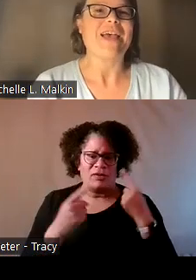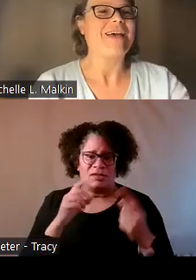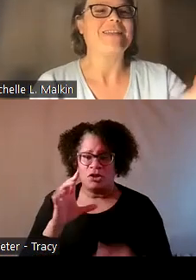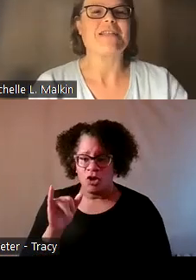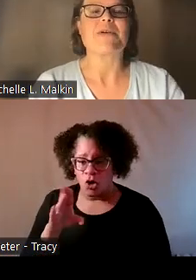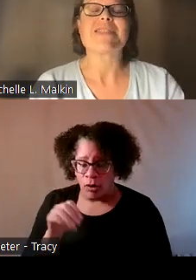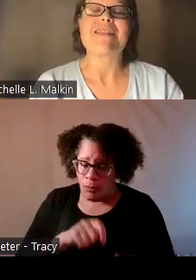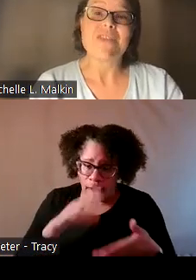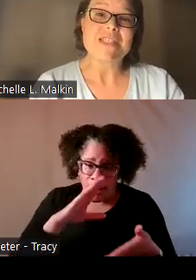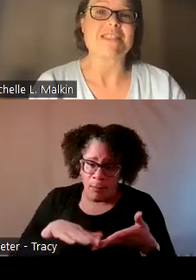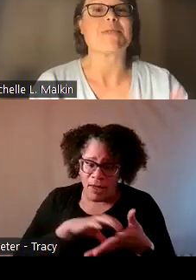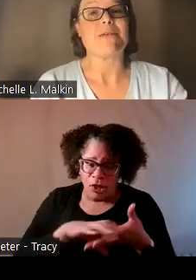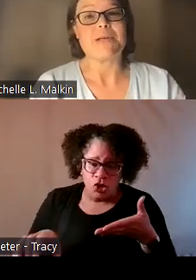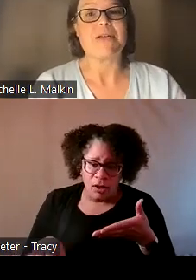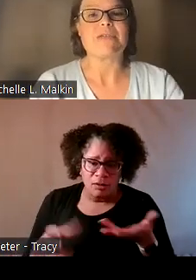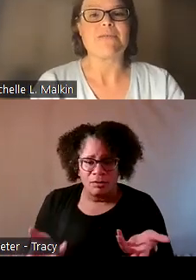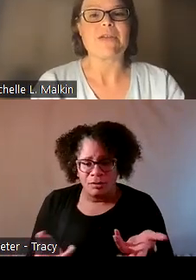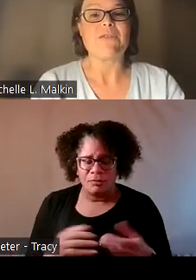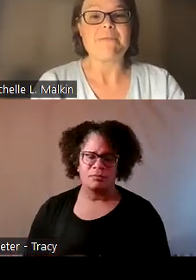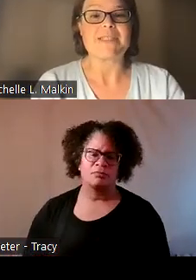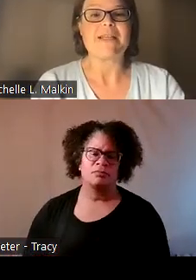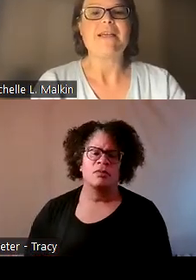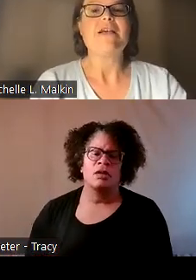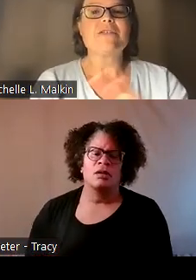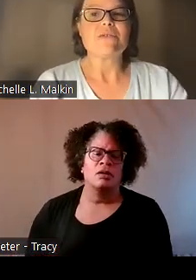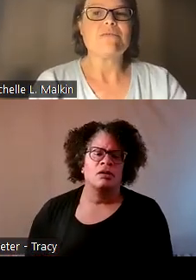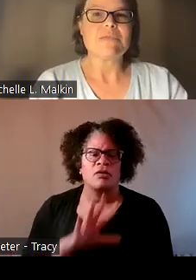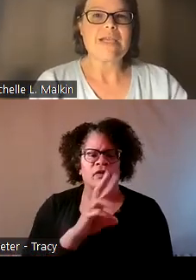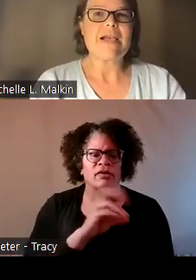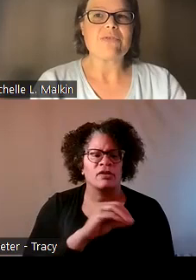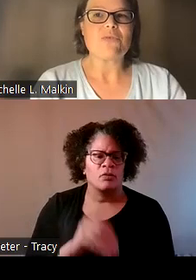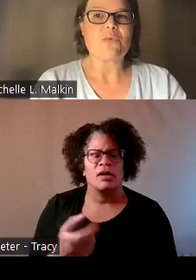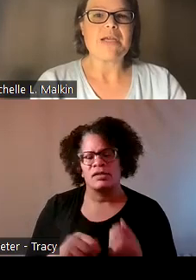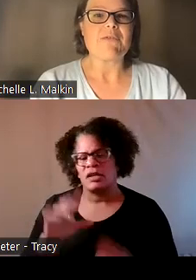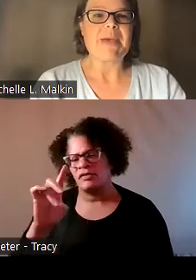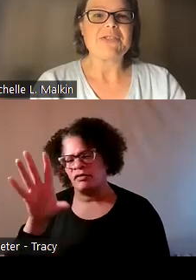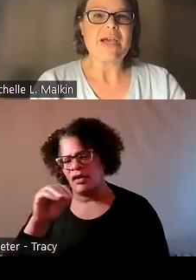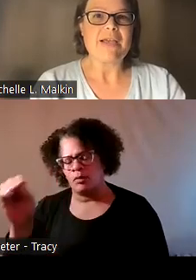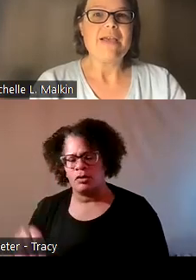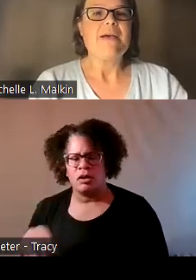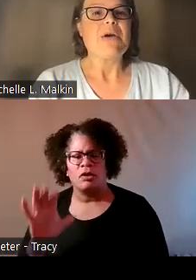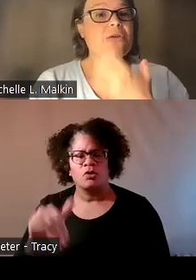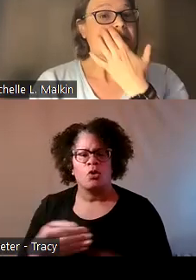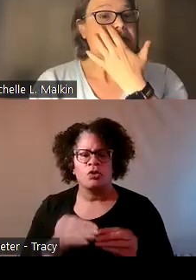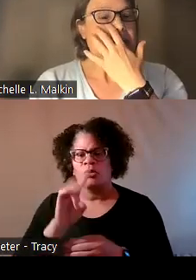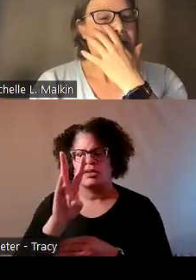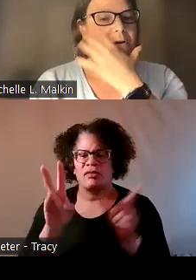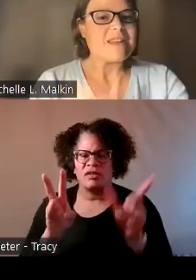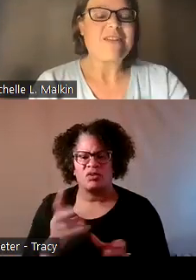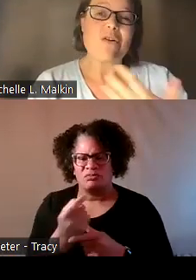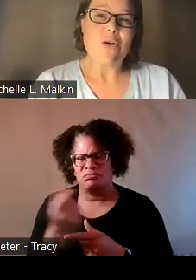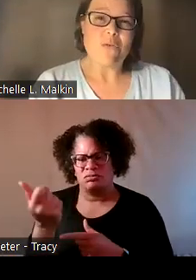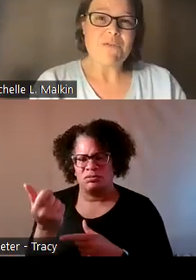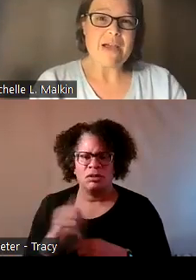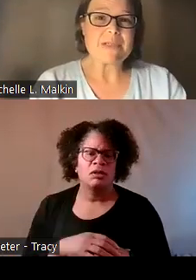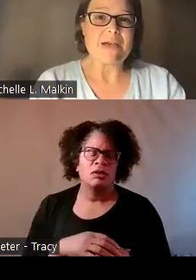if they had this number instead of 56%, would have been over 75%. So taking out the writing of a bad check. But you can see here